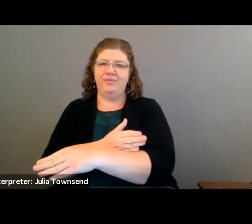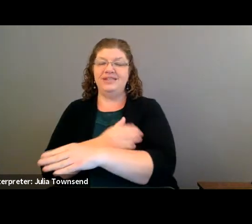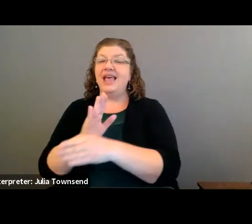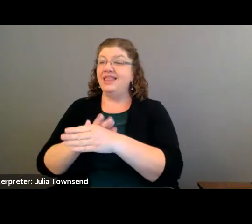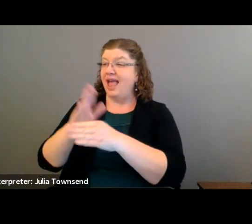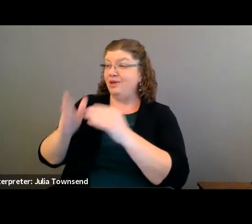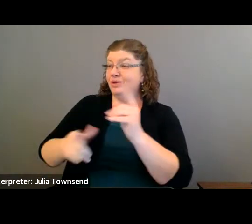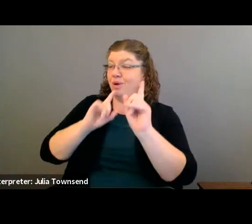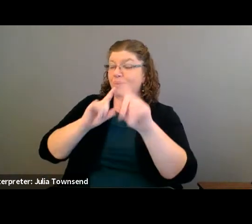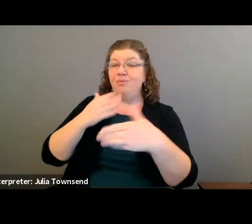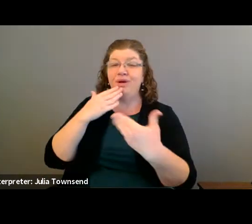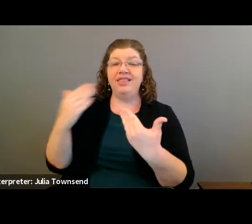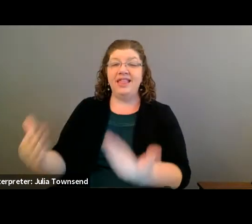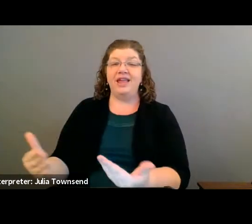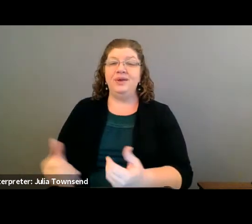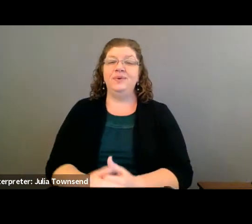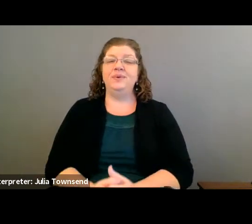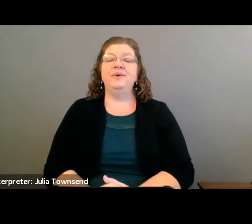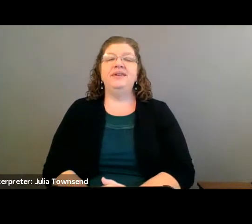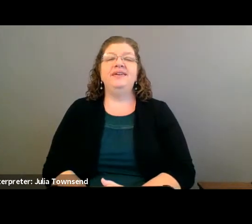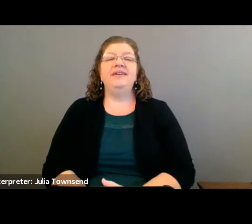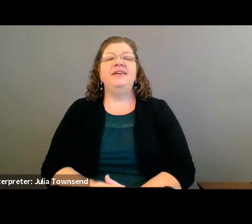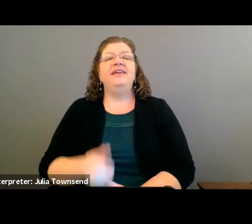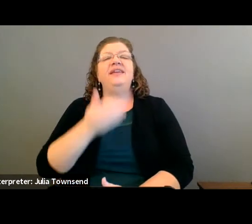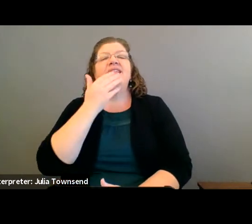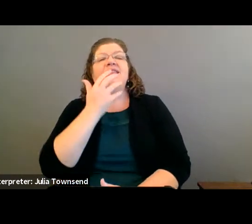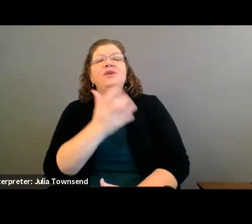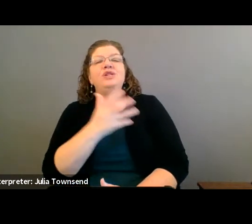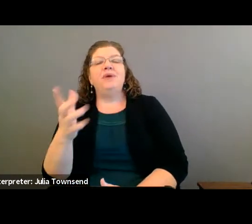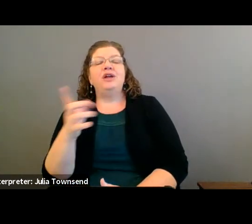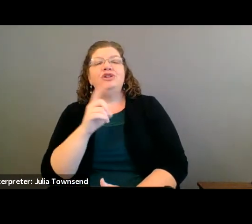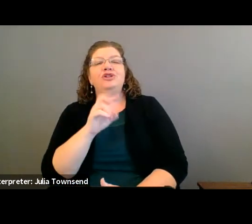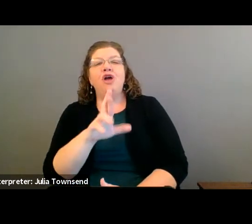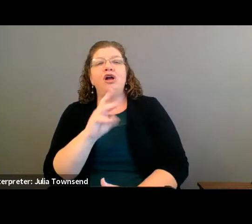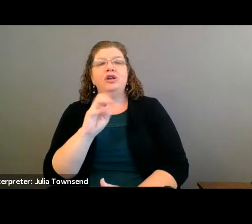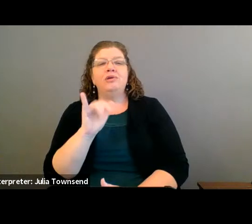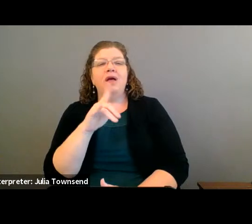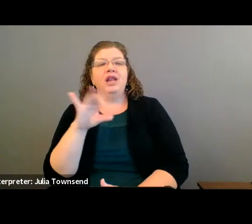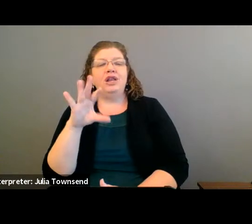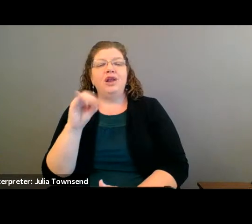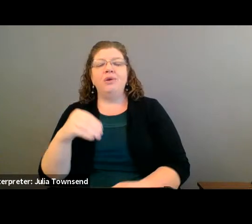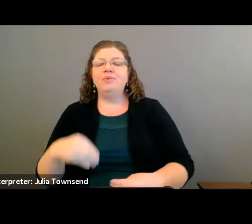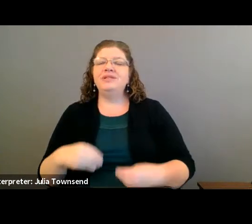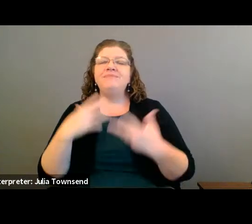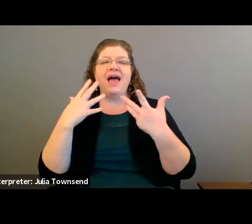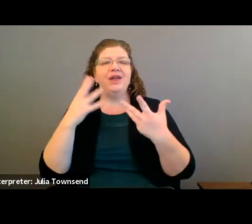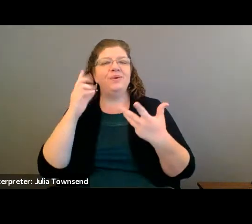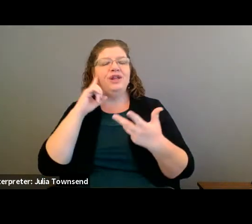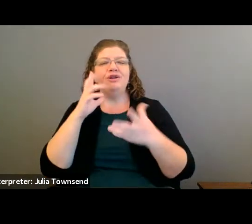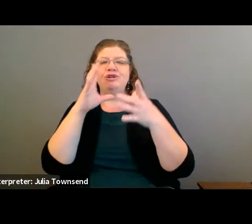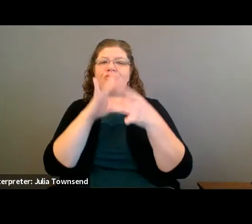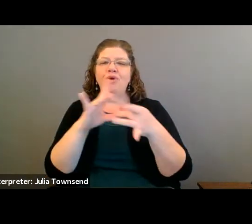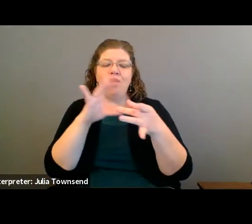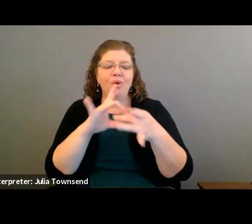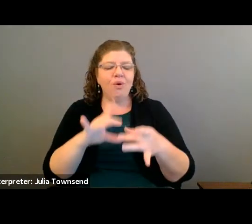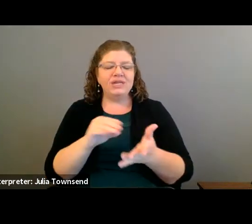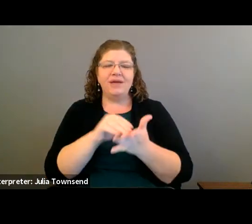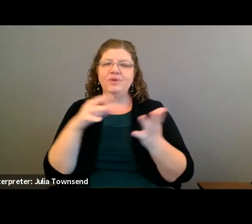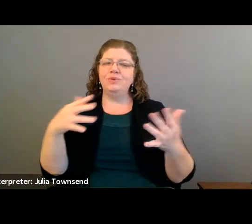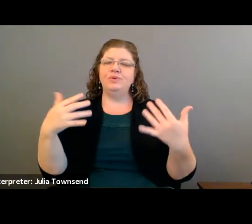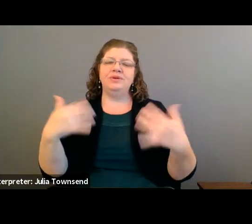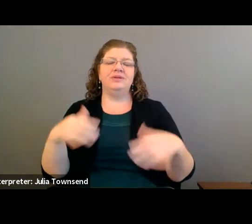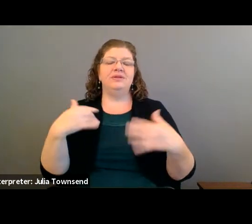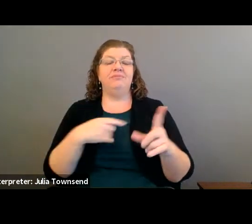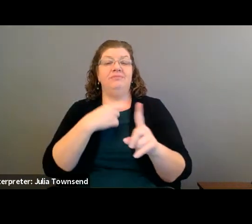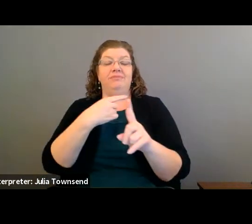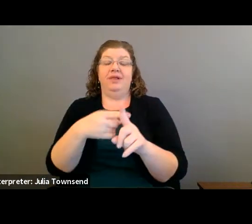report. Thank you so much, Dr. Maldonado. It's so inspiring to hear the stories of all the students, in addition